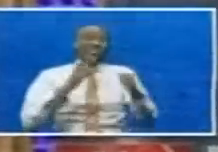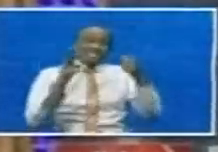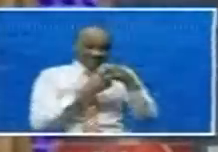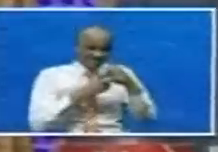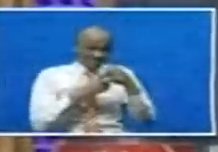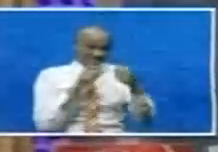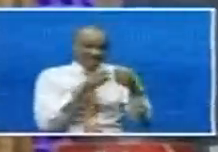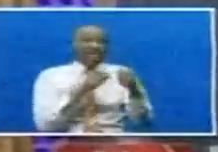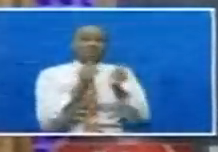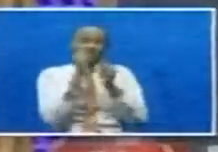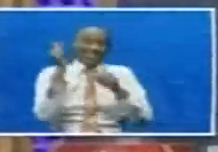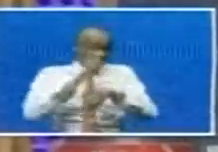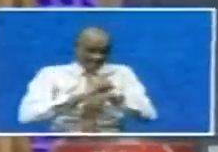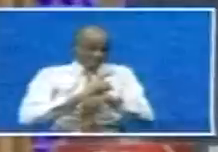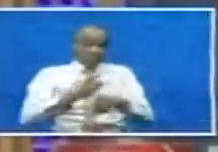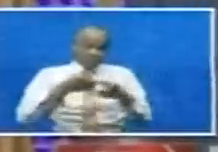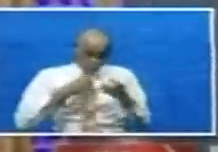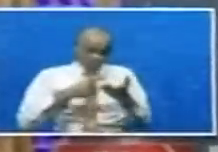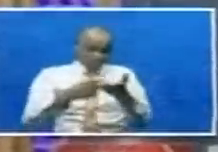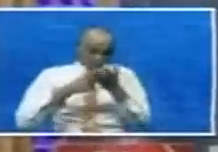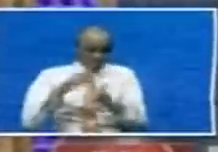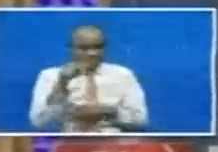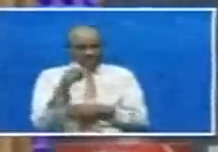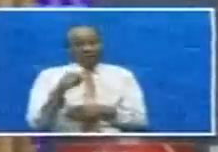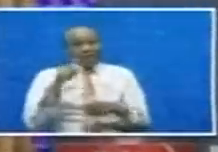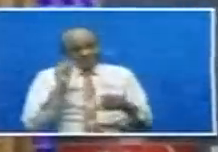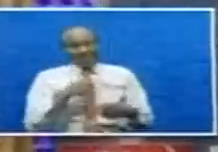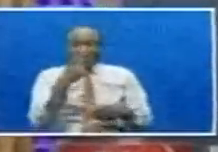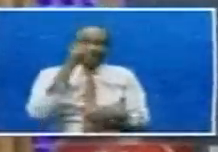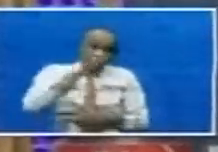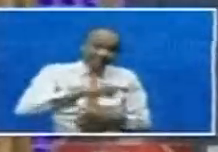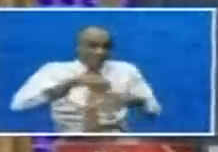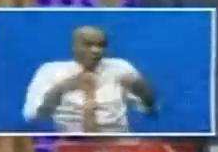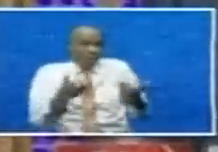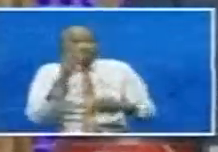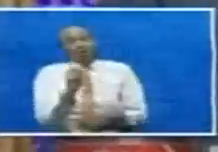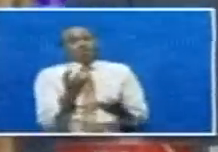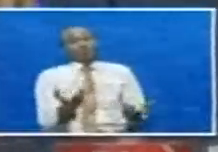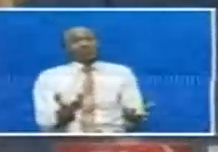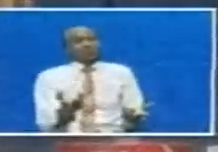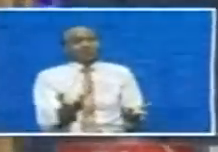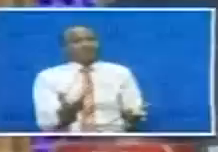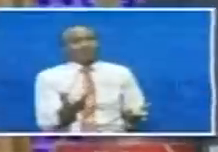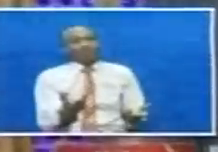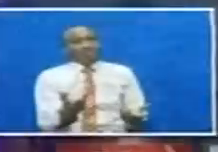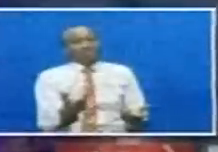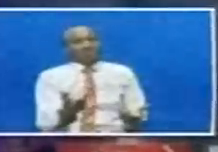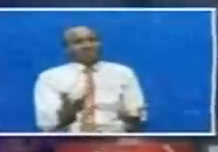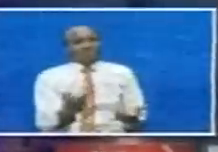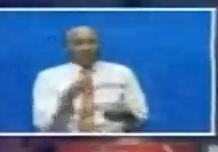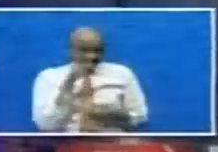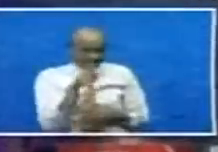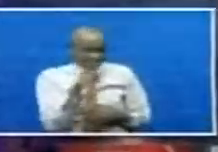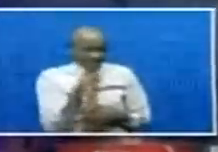and they have 15 days within which they must say yes or no. Normally, it's an instrument